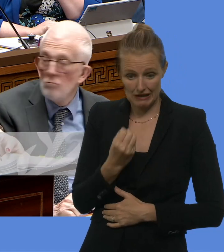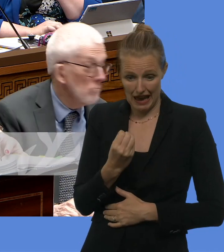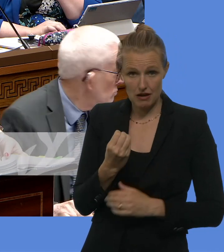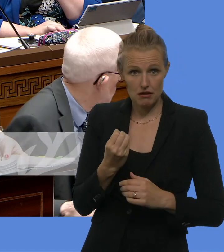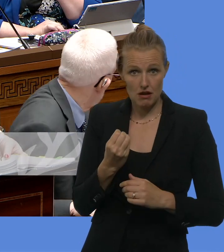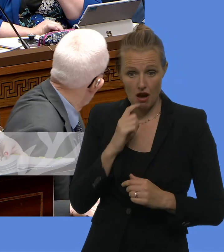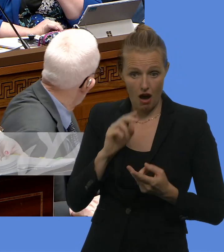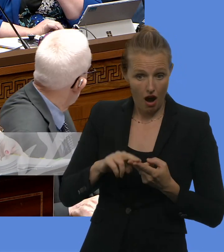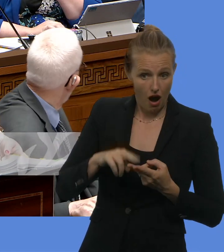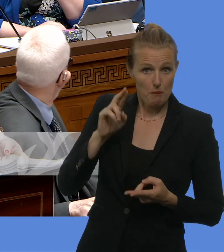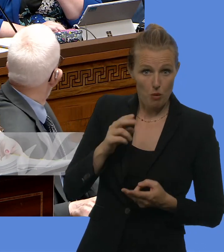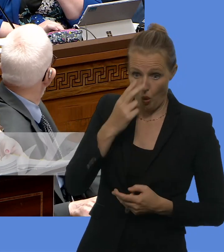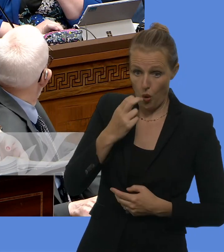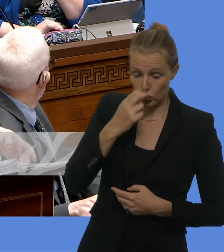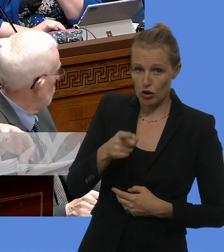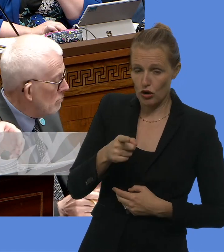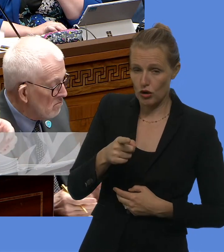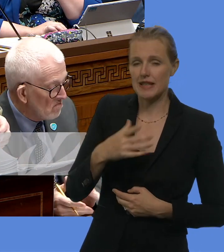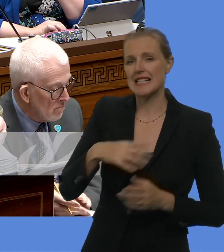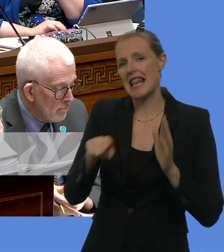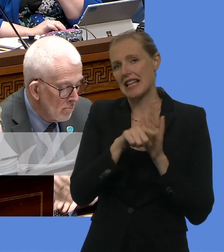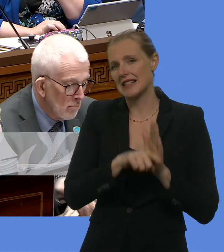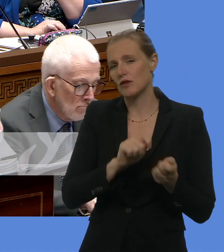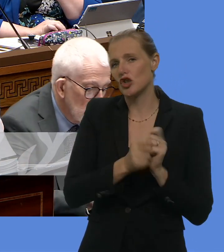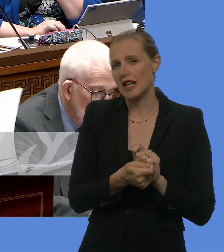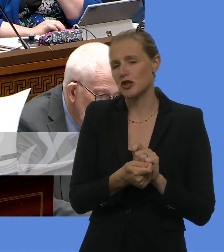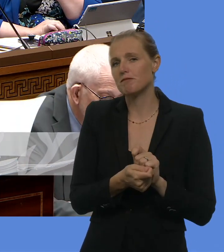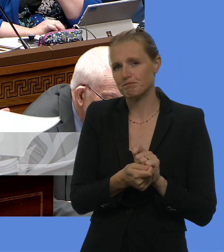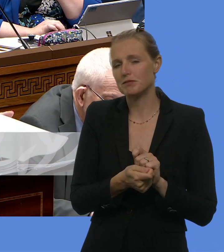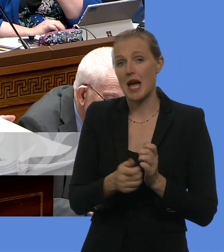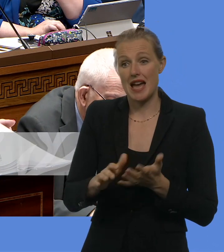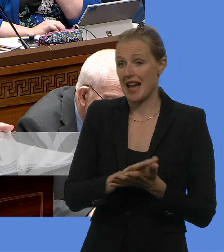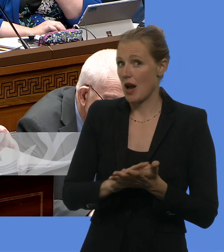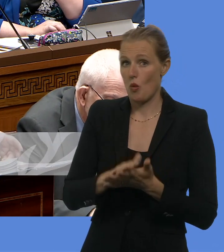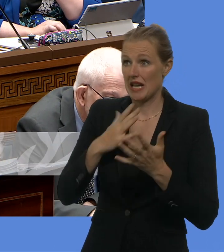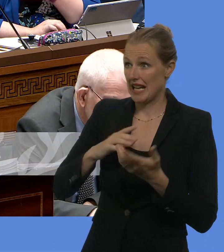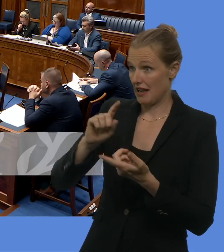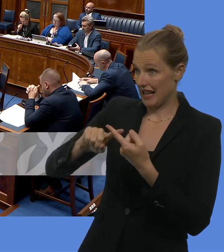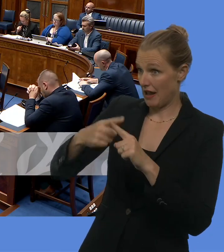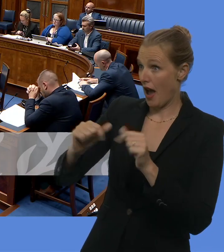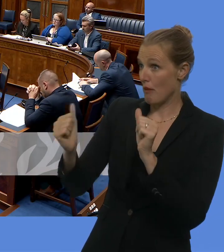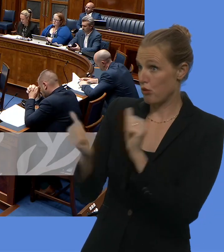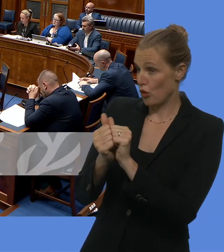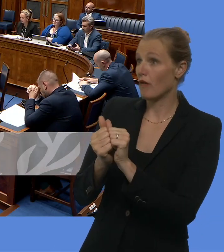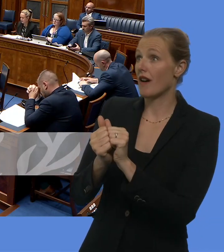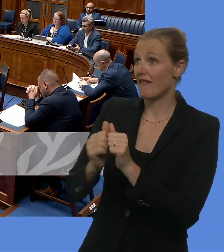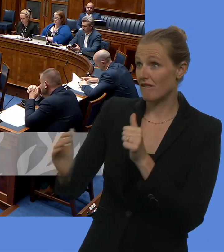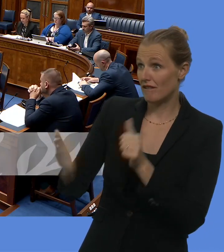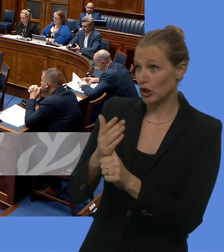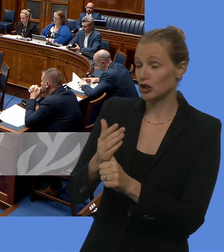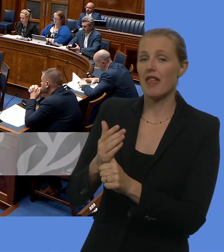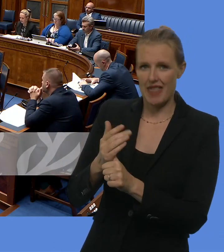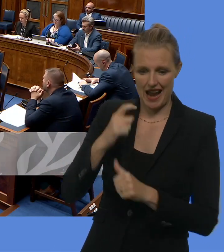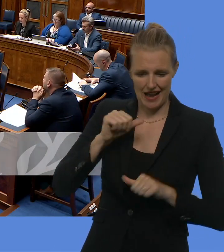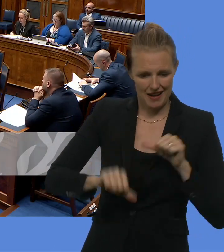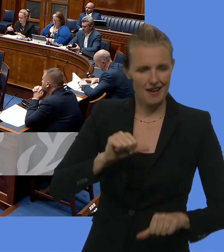responsibility requires legislative change, it will not be possible for me to progress it in the absence of executive approval. Paula Bradshaw. Thank